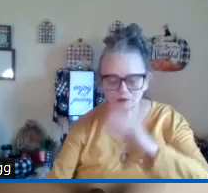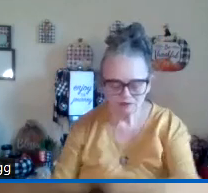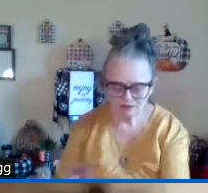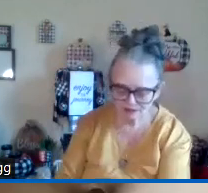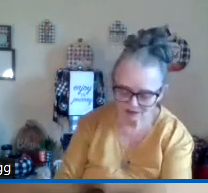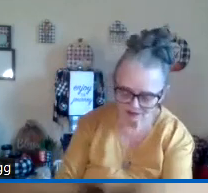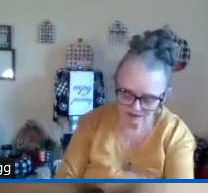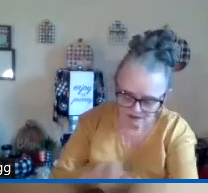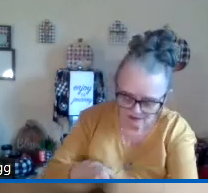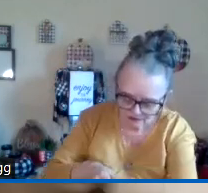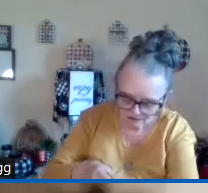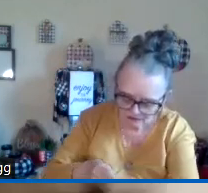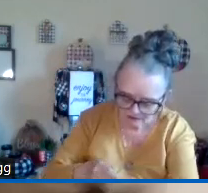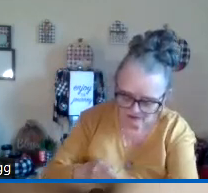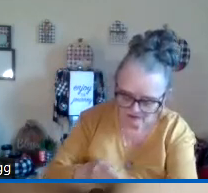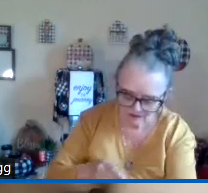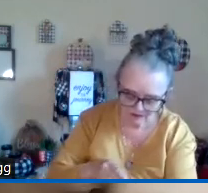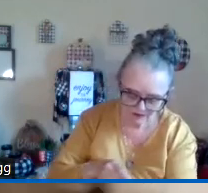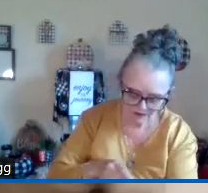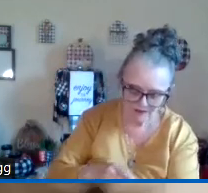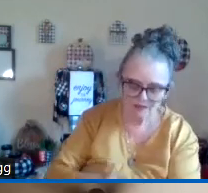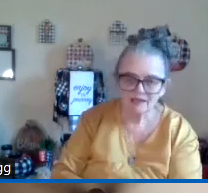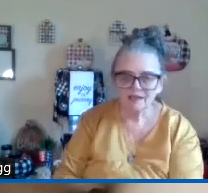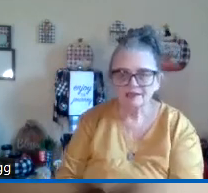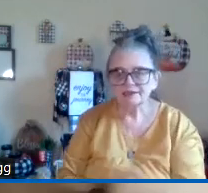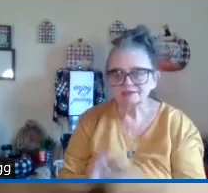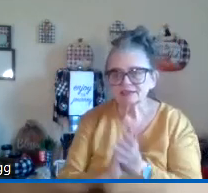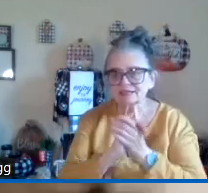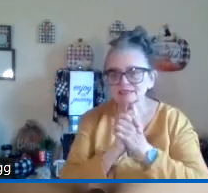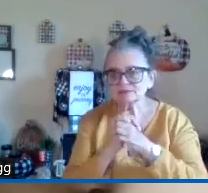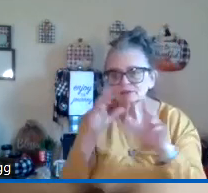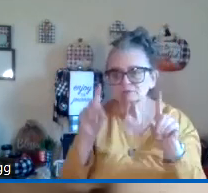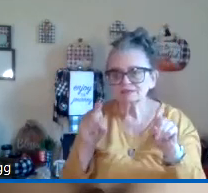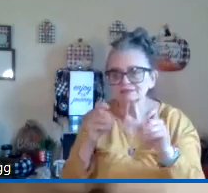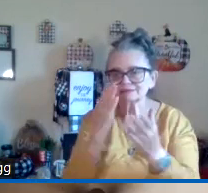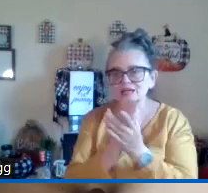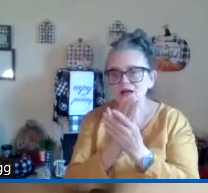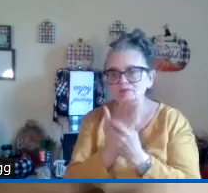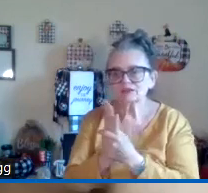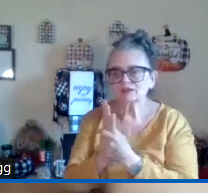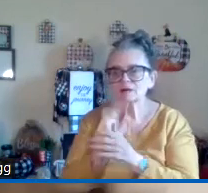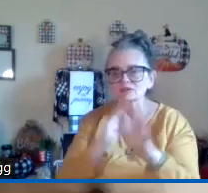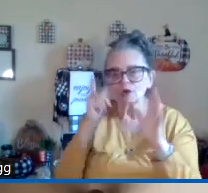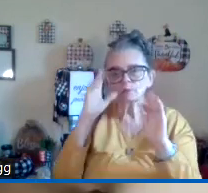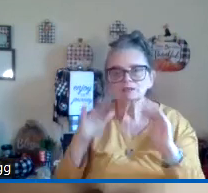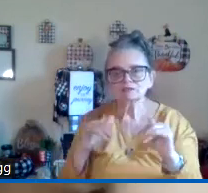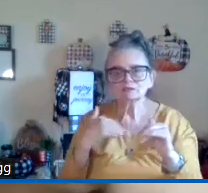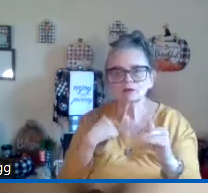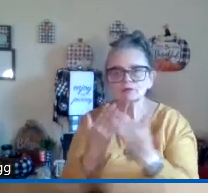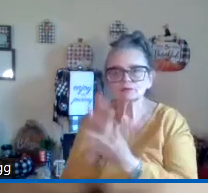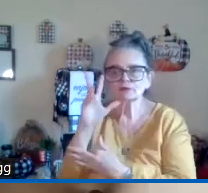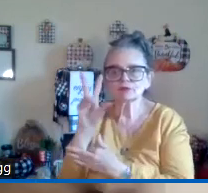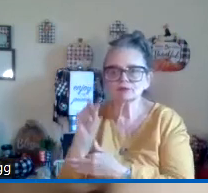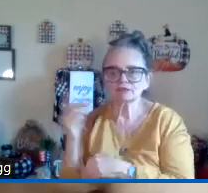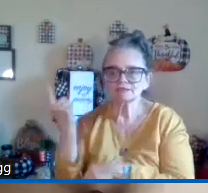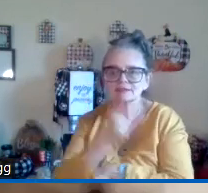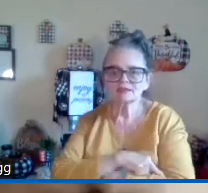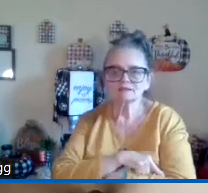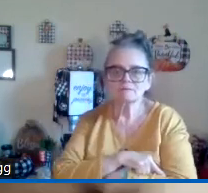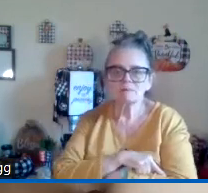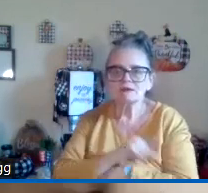thing with work and a boss and like that. The righteous think about the rights of